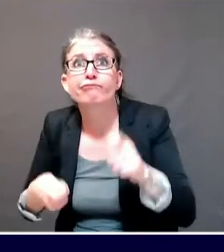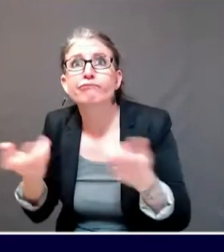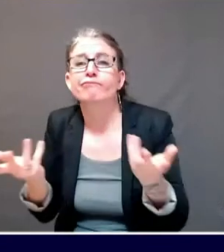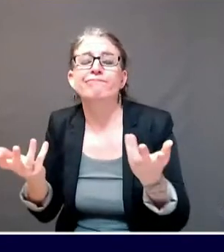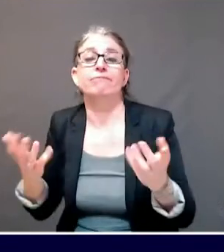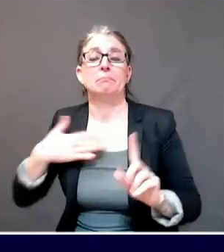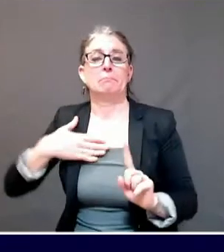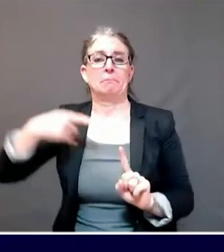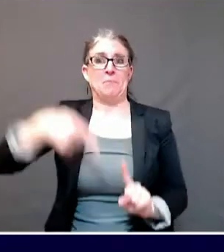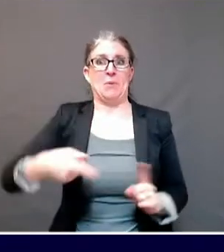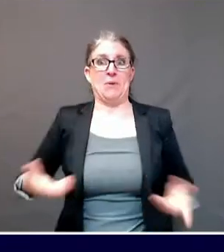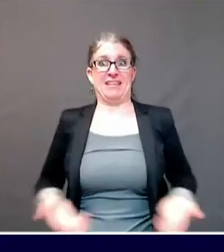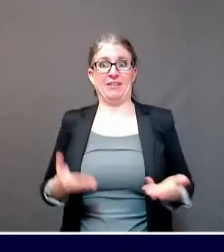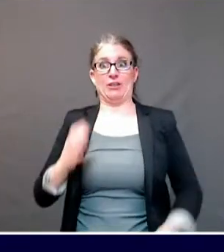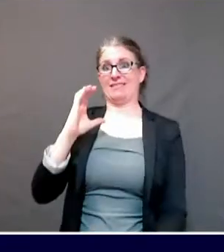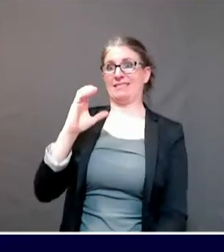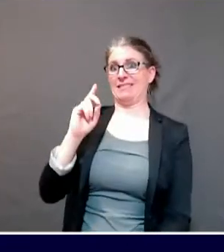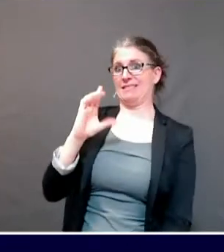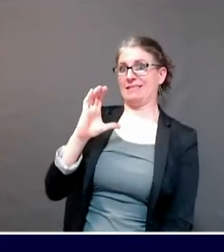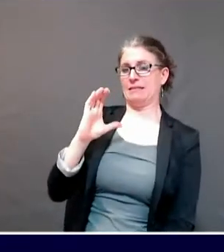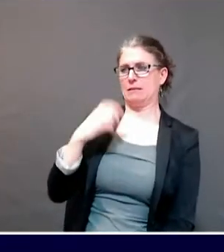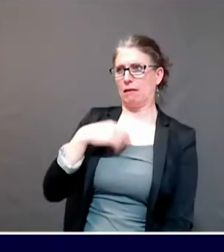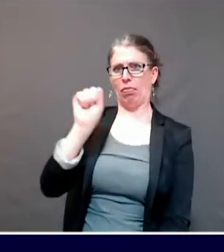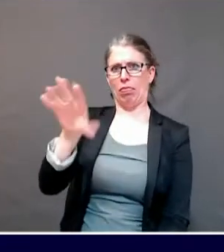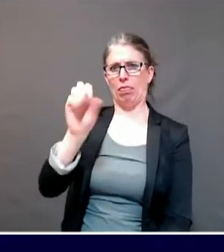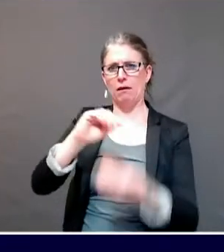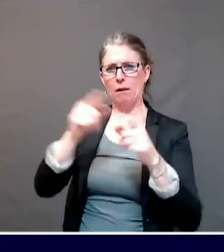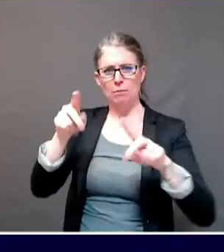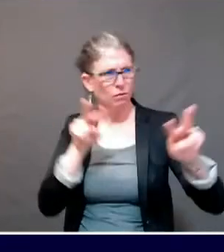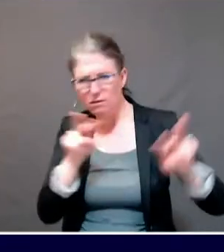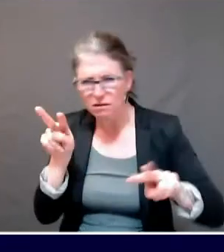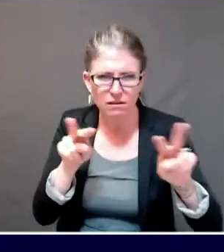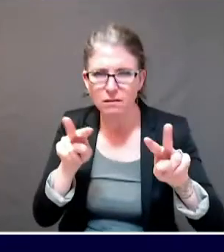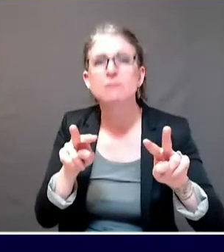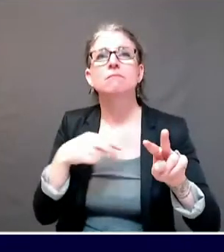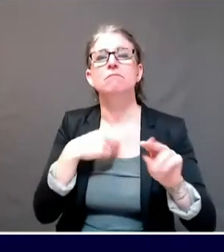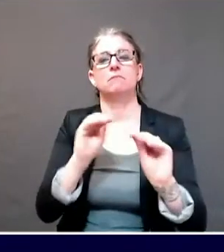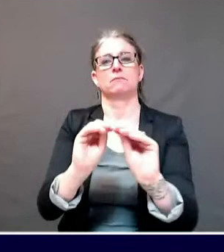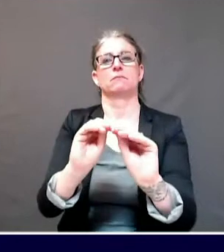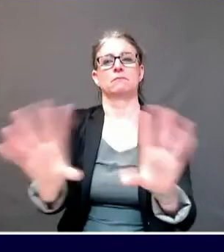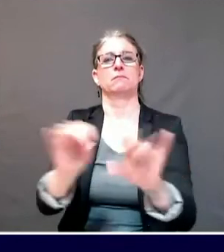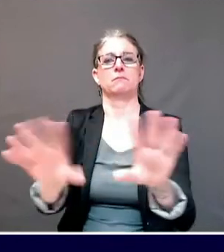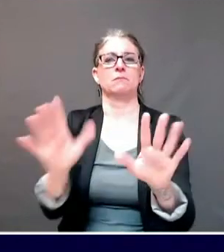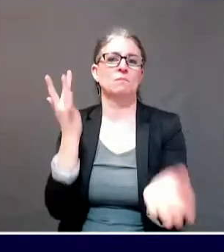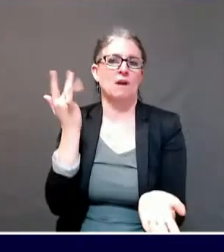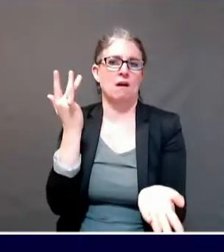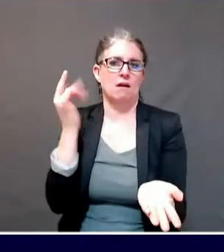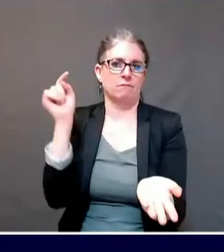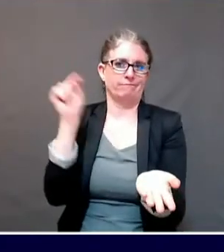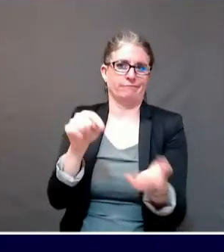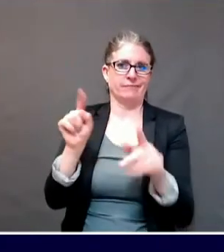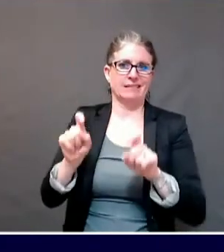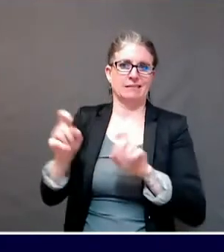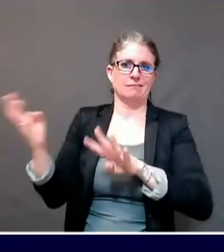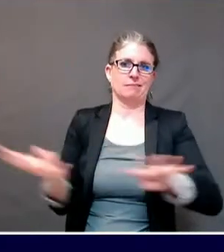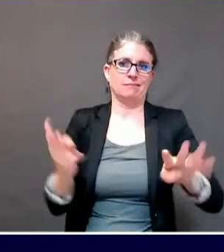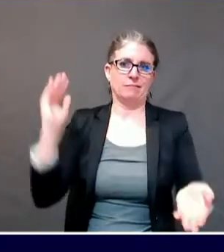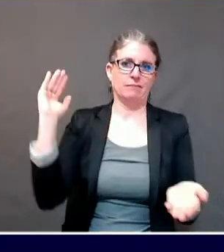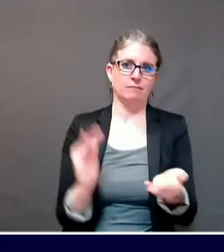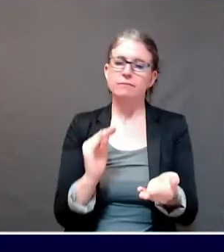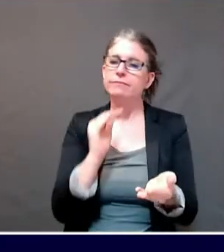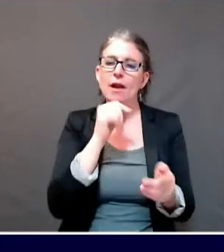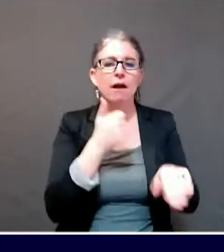thing that stands out is that if you zoom out back to around Thanksgiving, testing volume started decreasing back